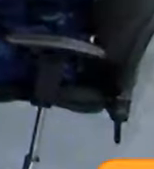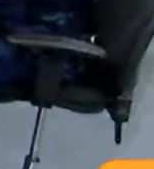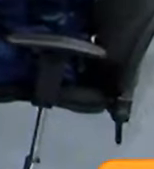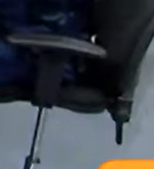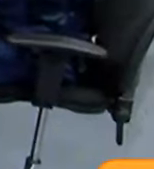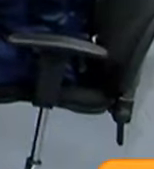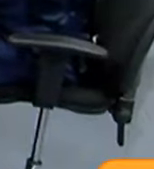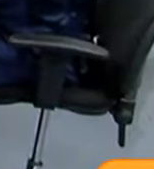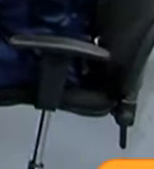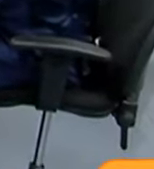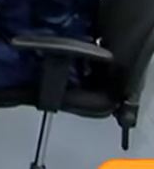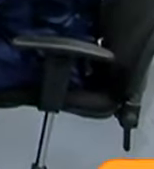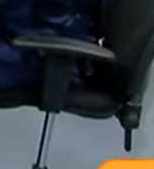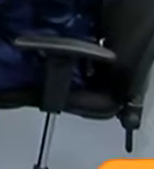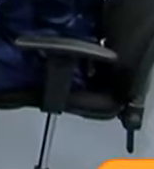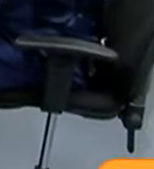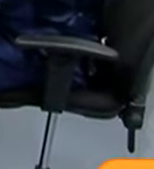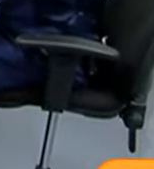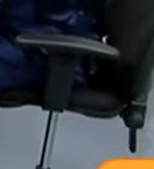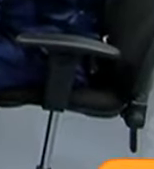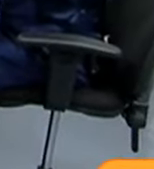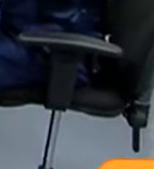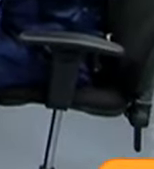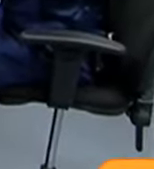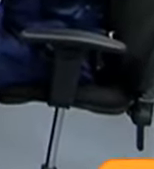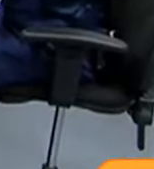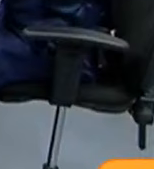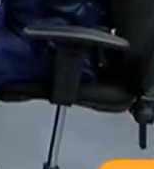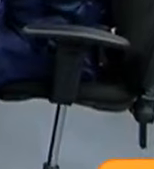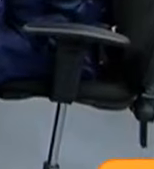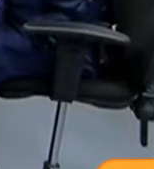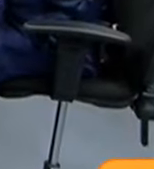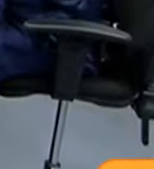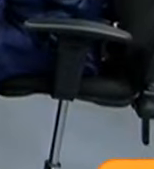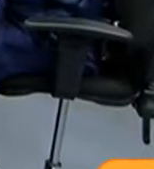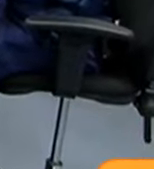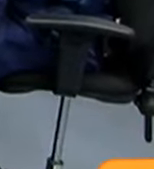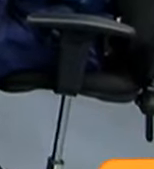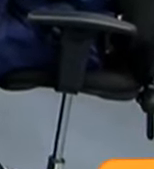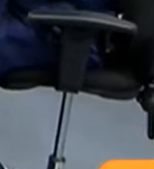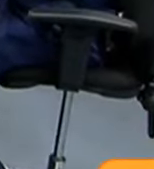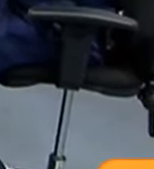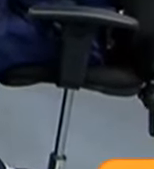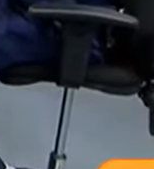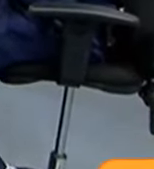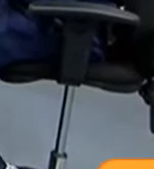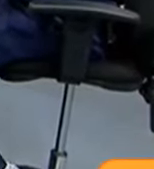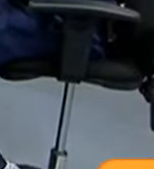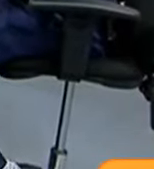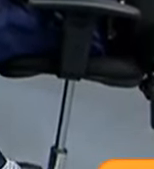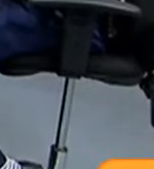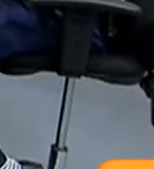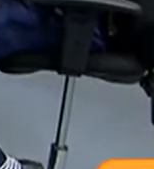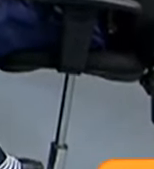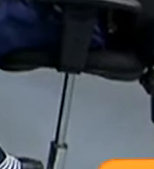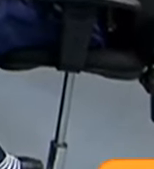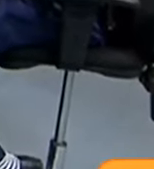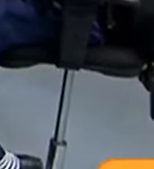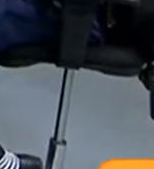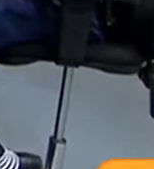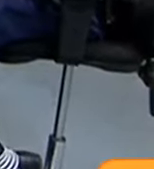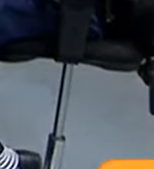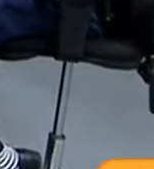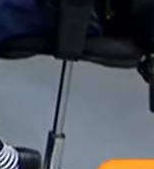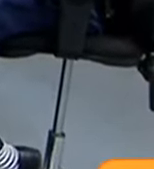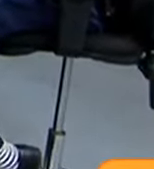for every single procedure. Now, we don't have that figure yet. Yes, but if you say in terms of percentage, yeah. I can give a general guideline. Okay. In